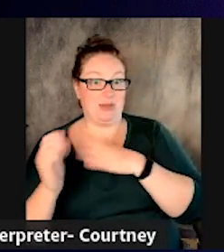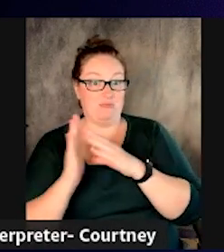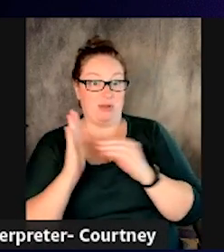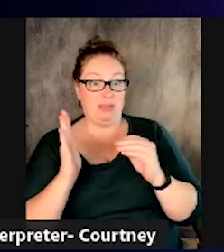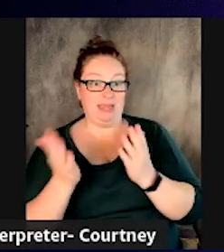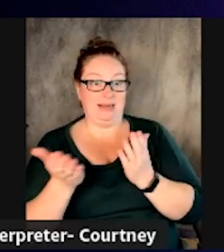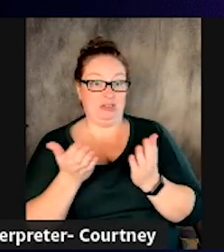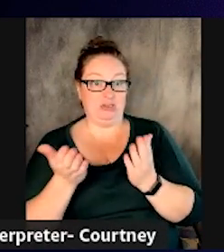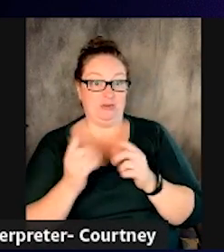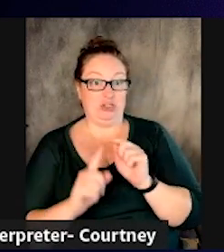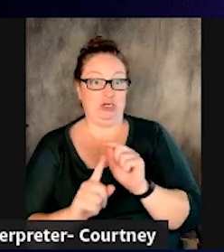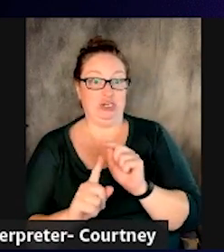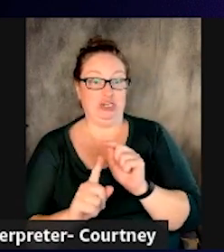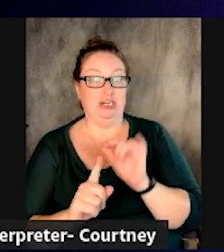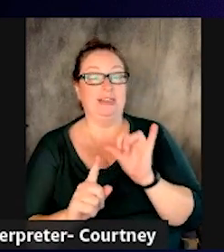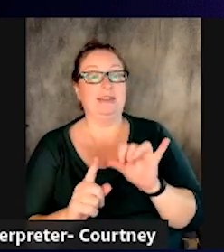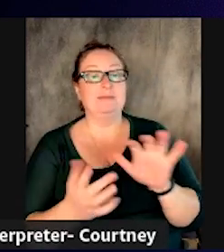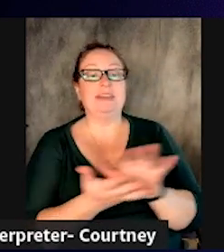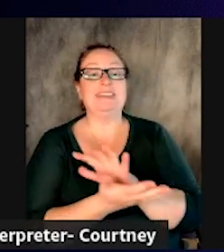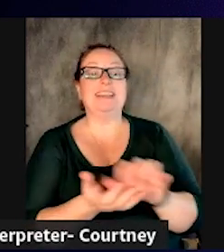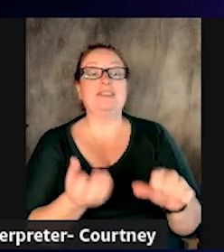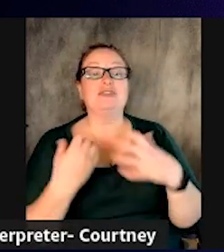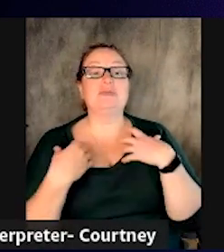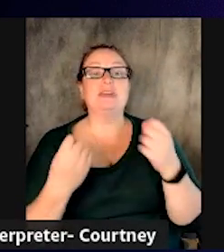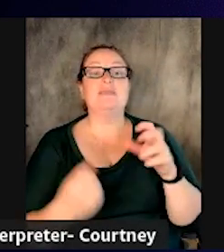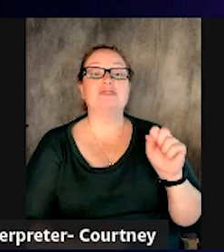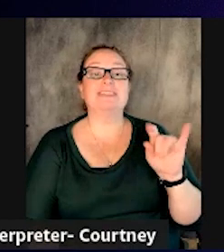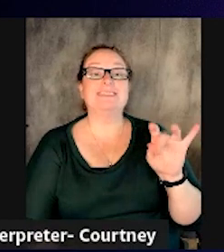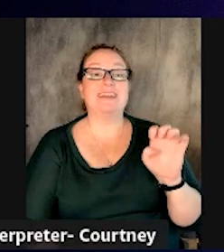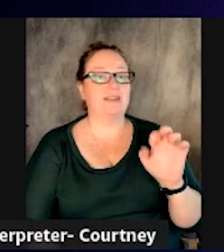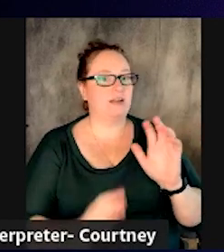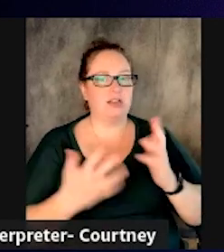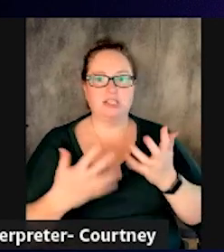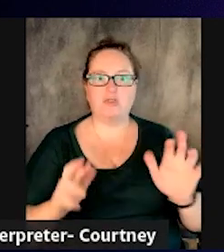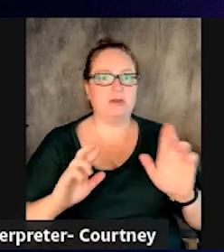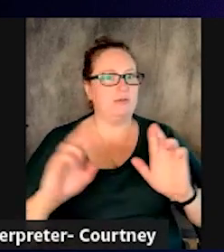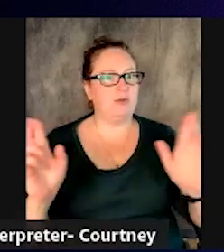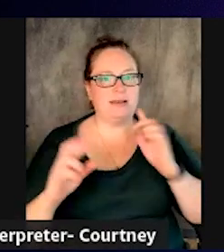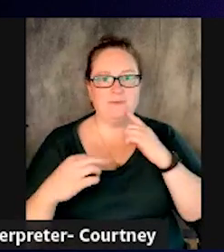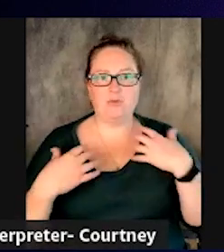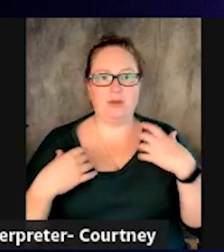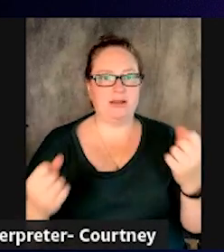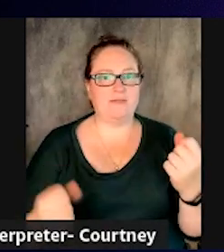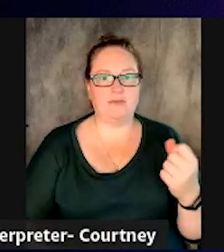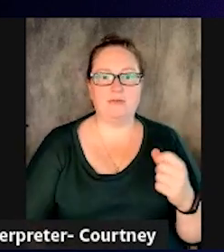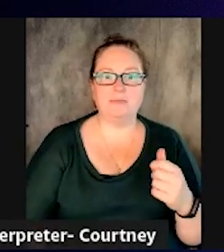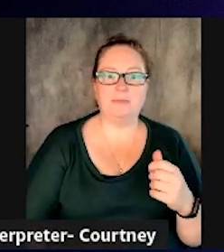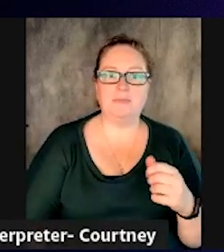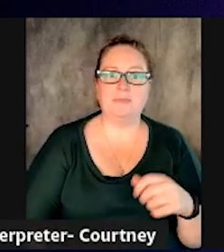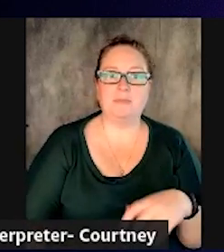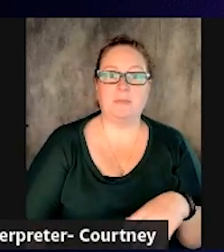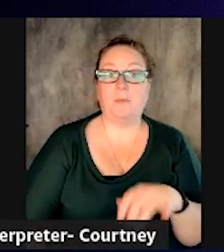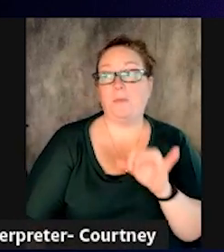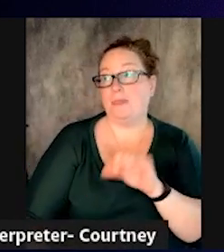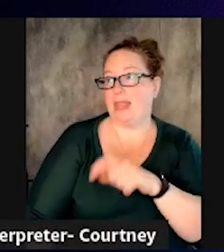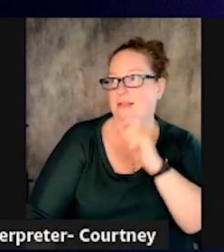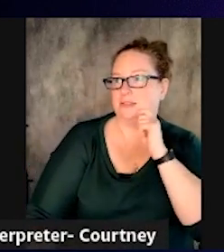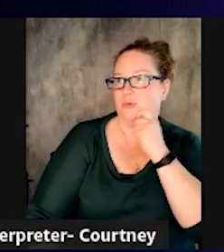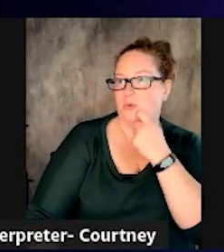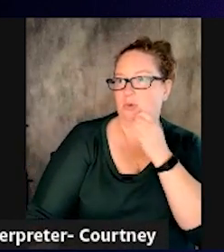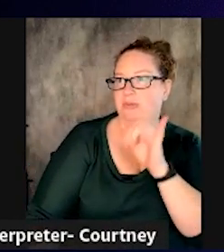my disaster recovery site, and it's already ready for recovery. That's super cool. That's ready